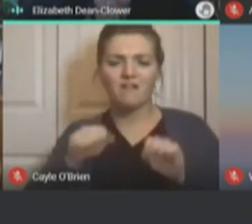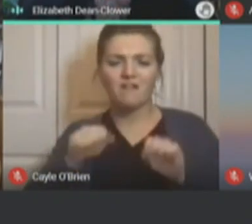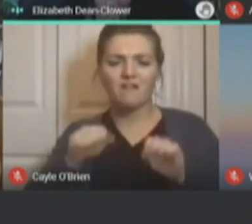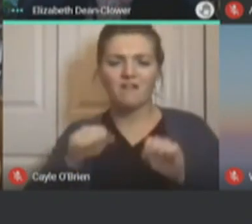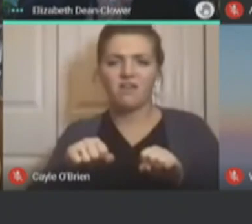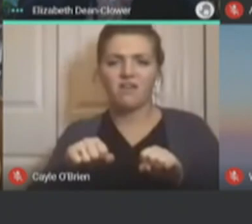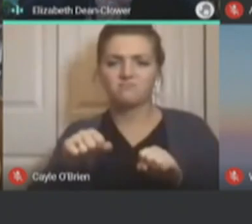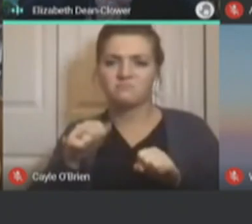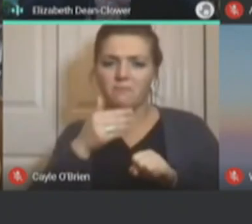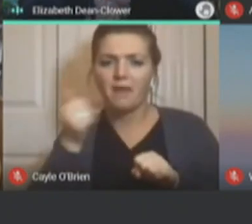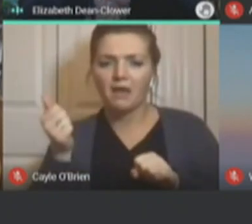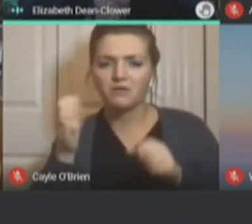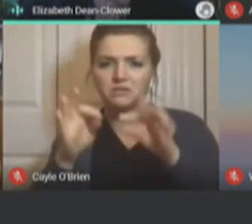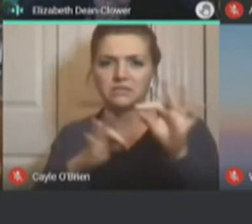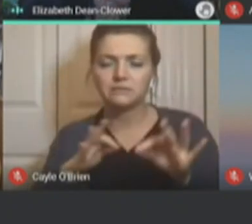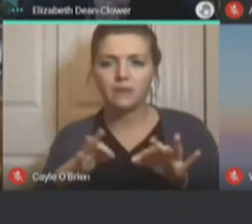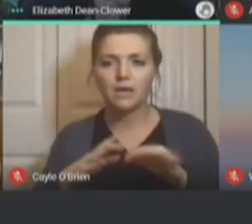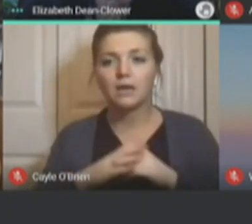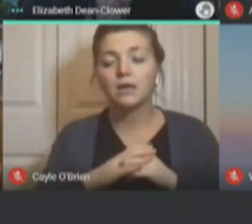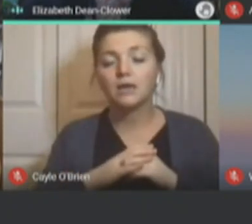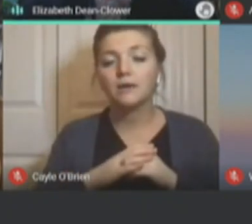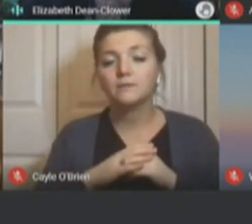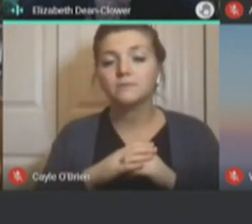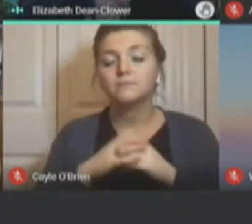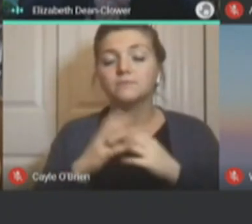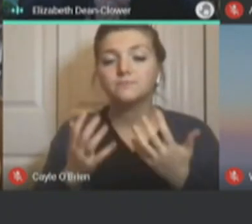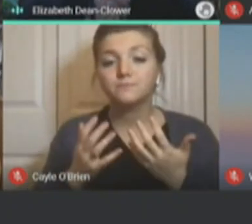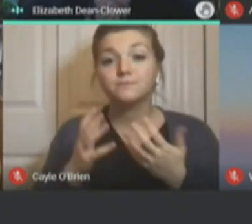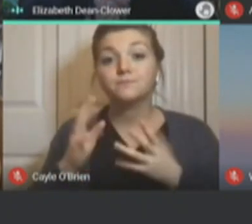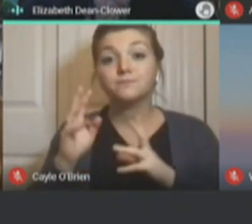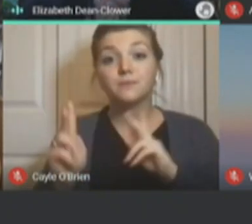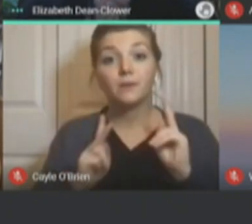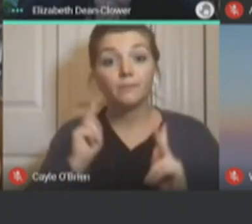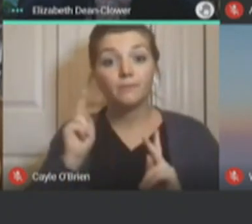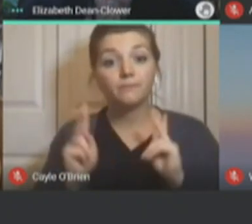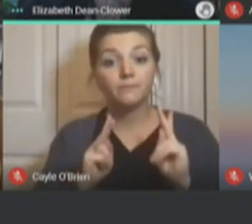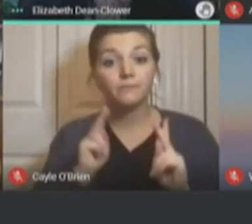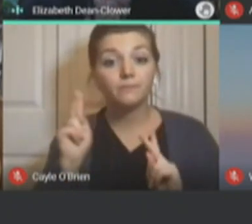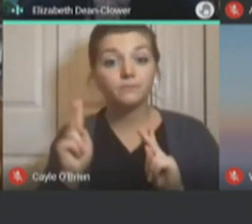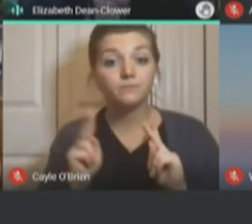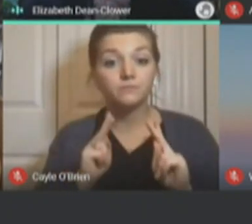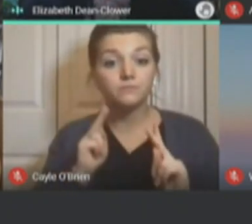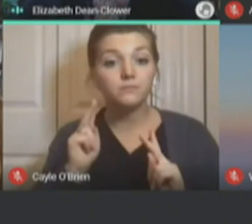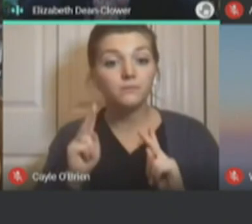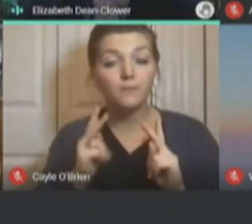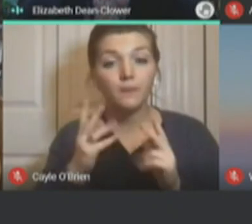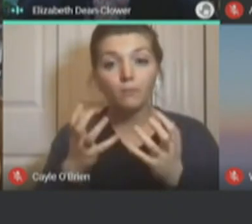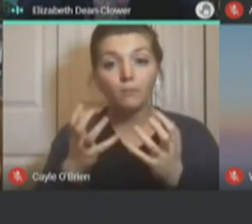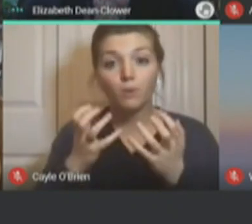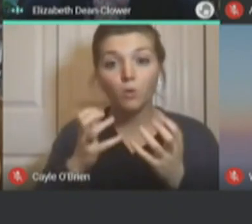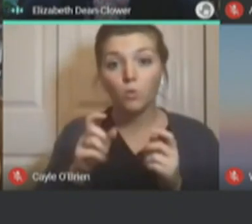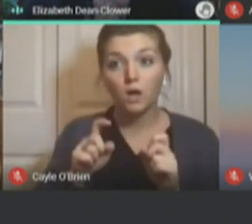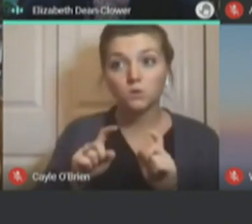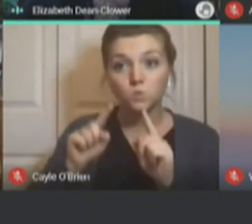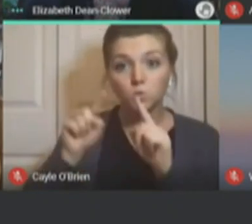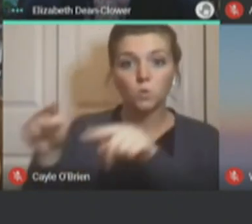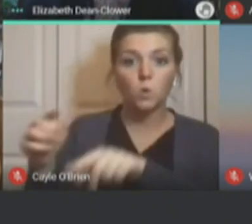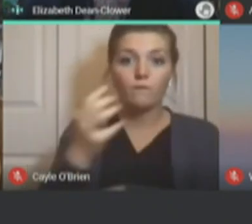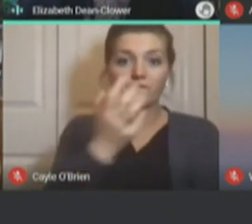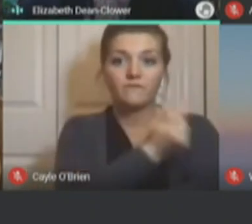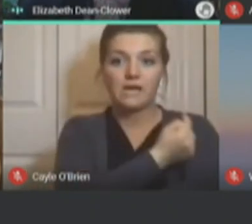people who want to go to, for vaccine purposes in